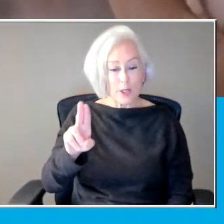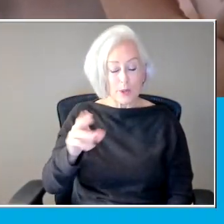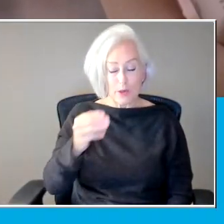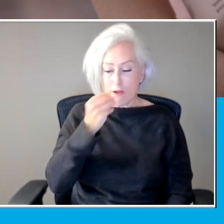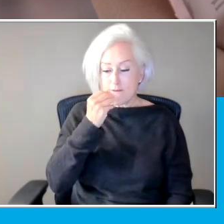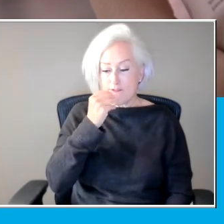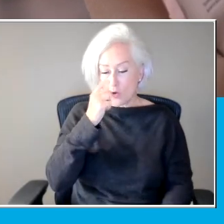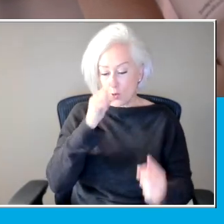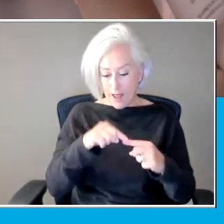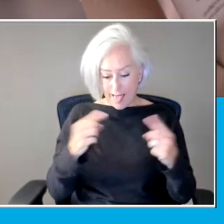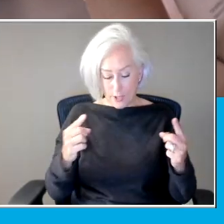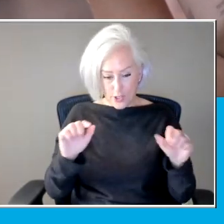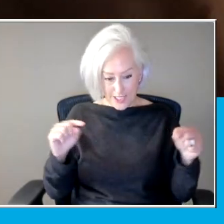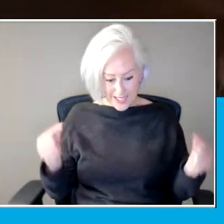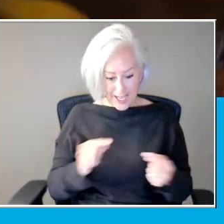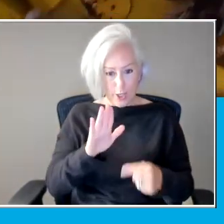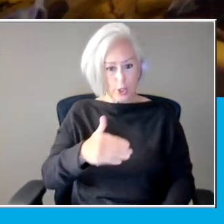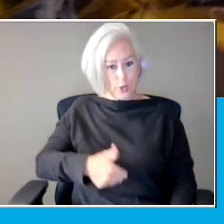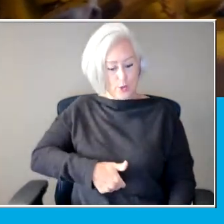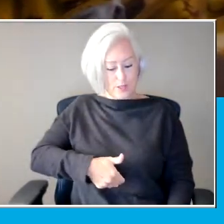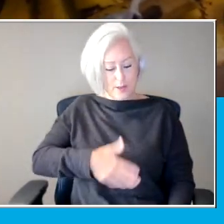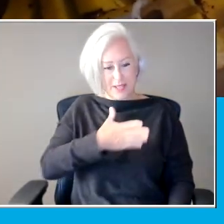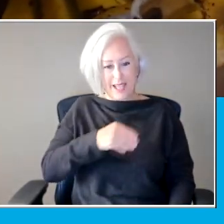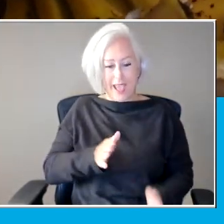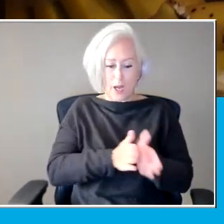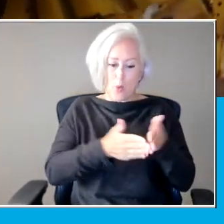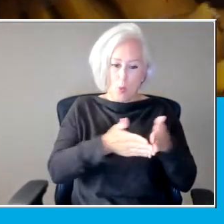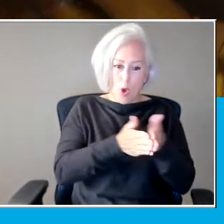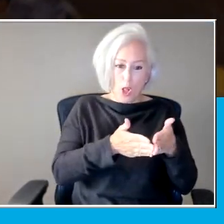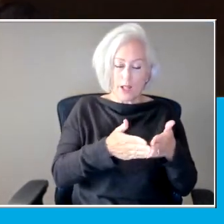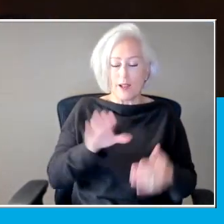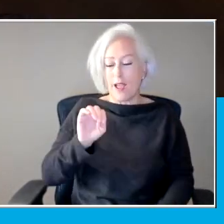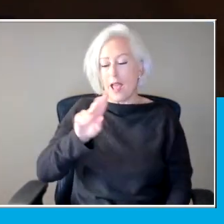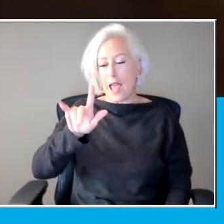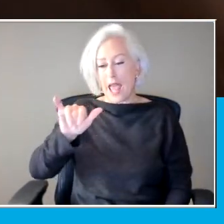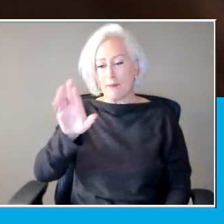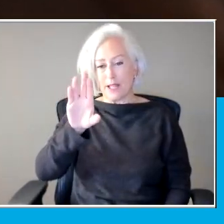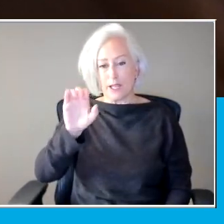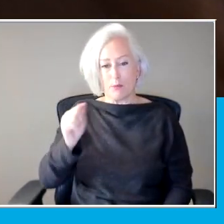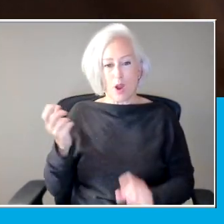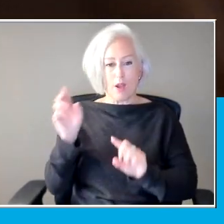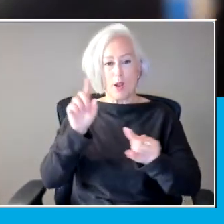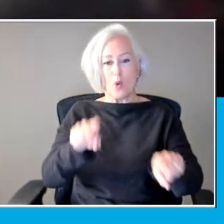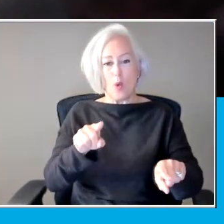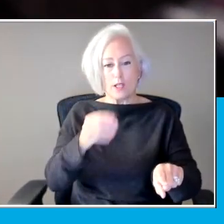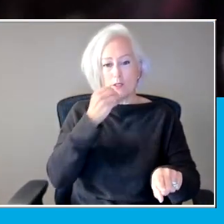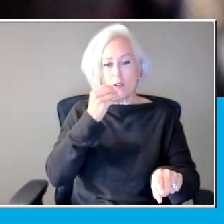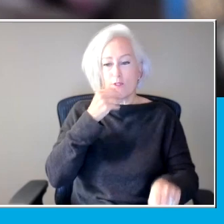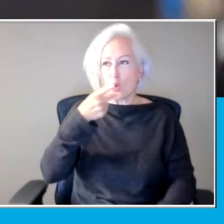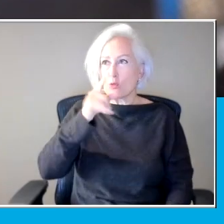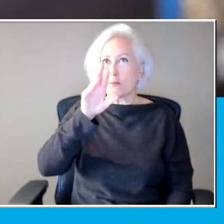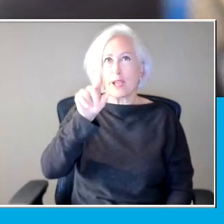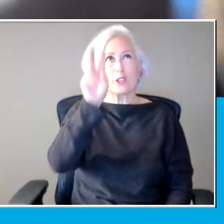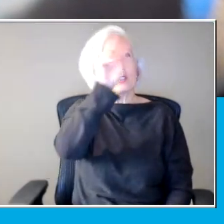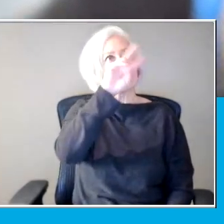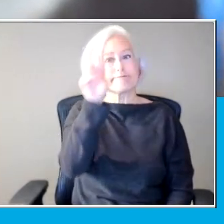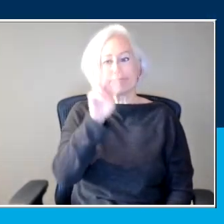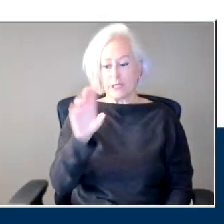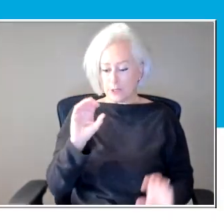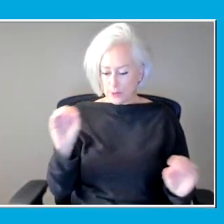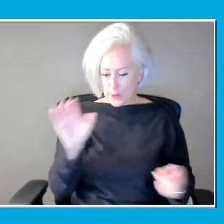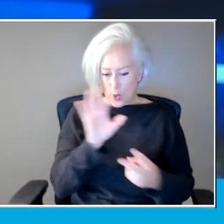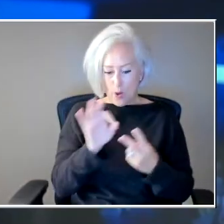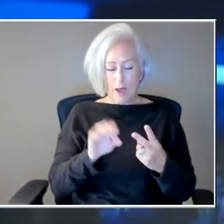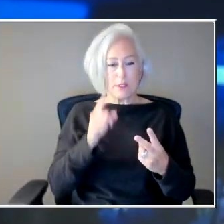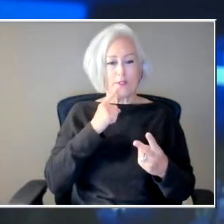hurt your stomach and your wallet. When Emily Brown went to the food pantry, she saw there were not many options for her 2 little